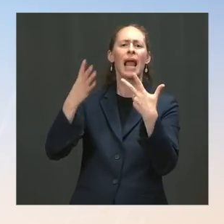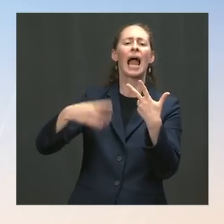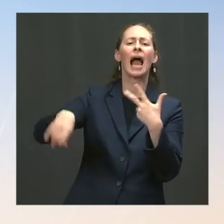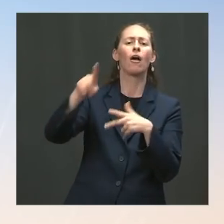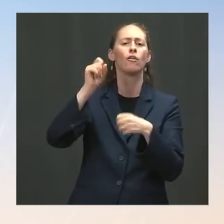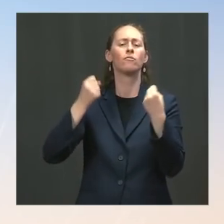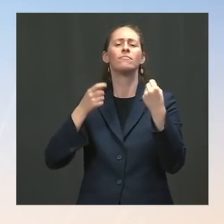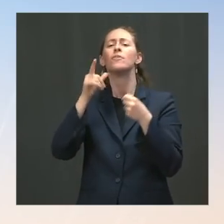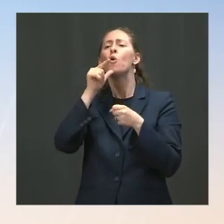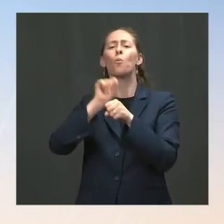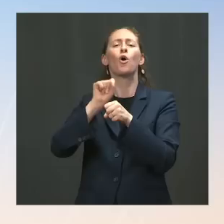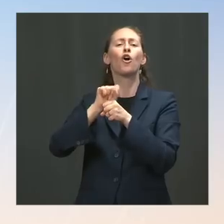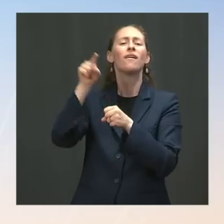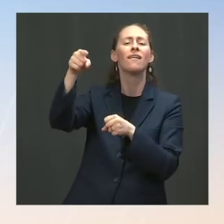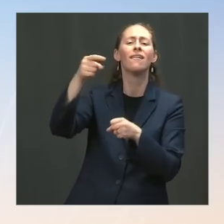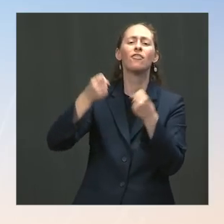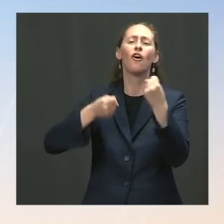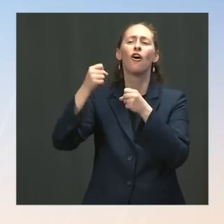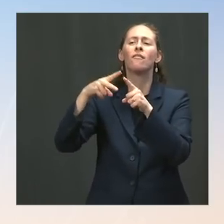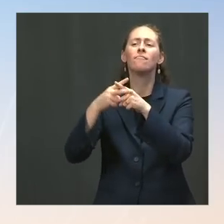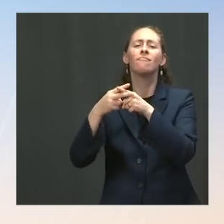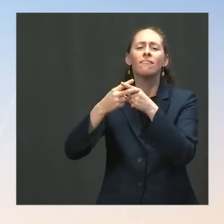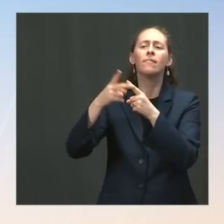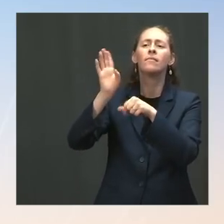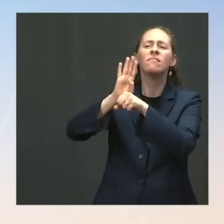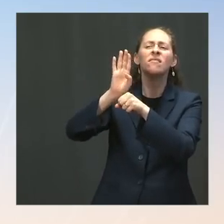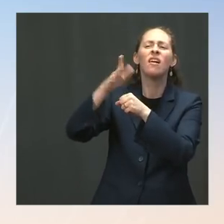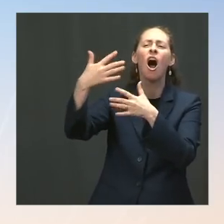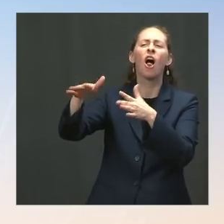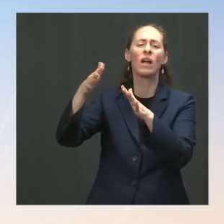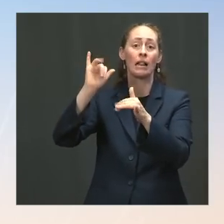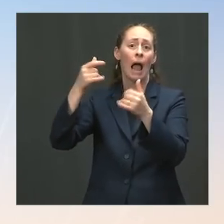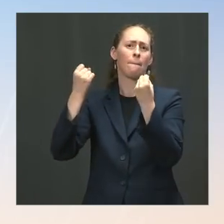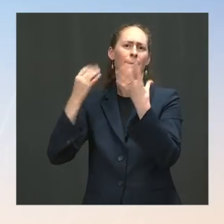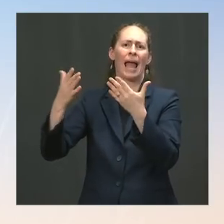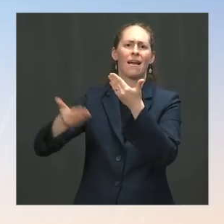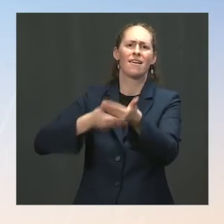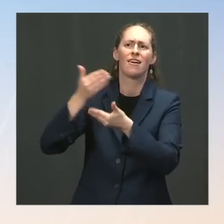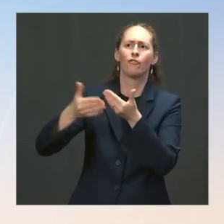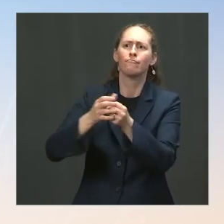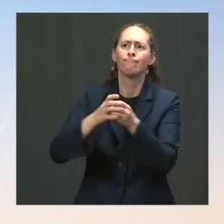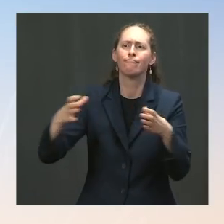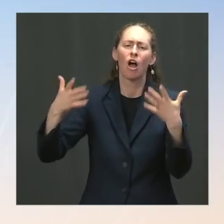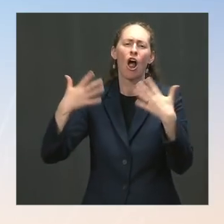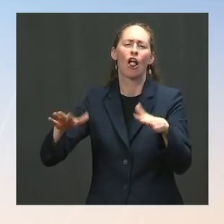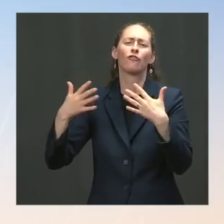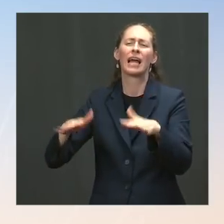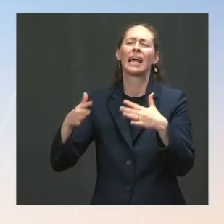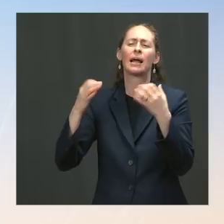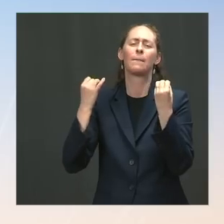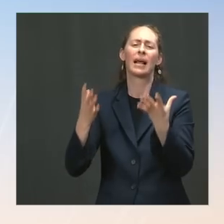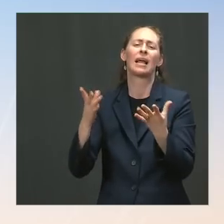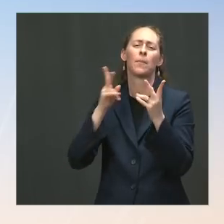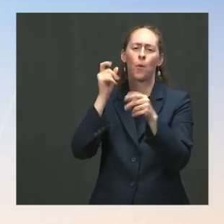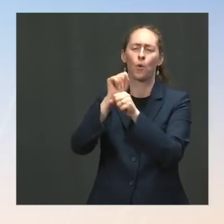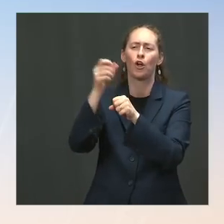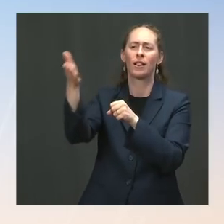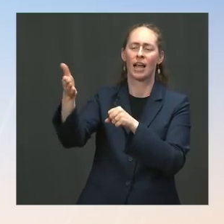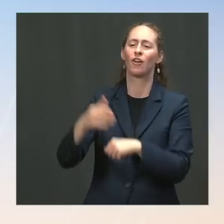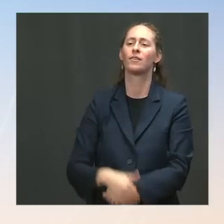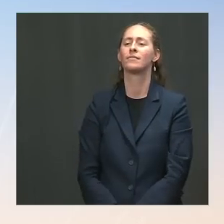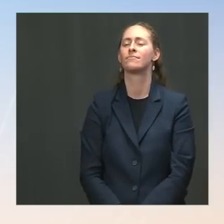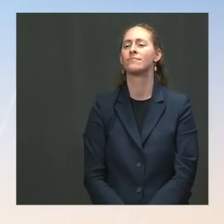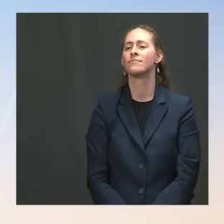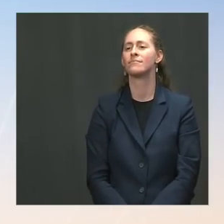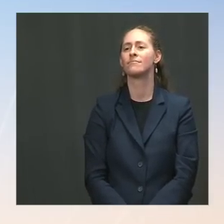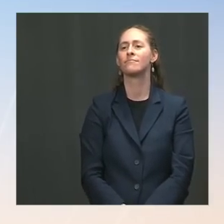his ambitious new target. But I would not expect this is the last time we talk about clean cars, the move toward electric vehicles, and we